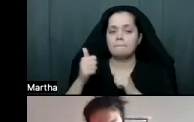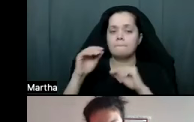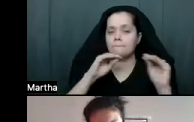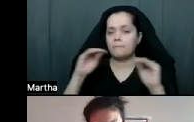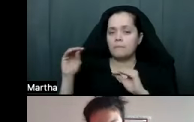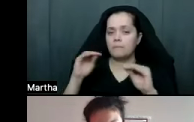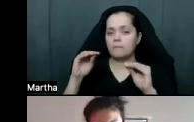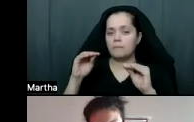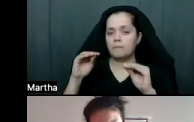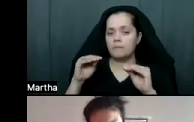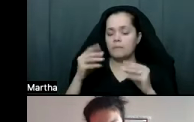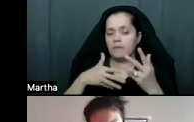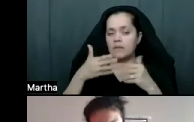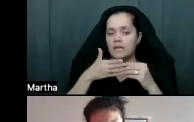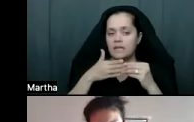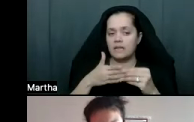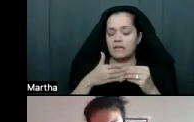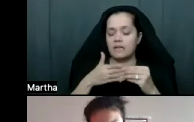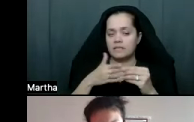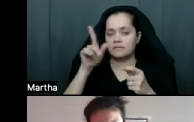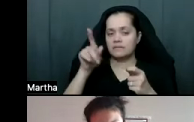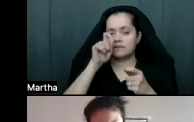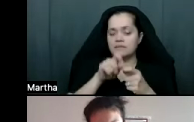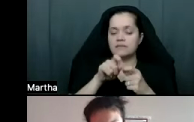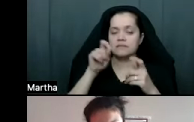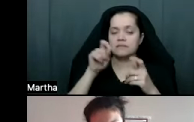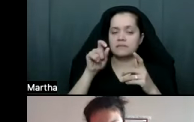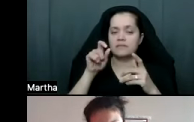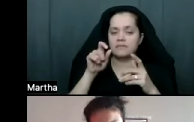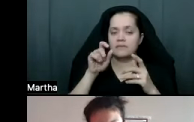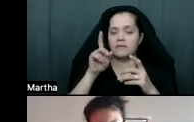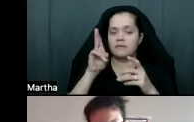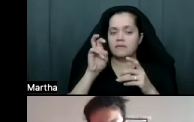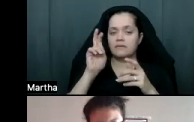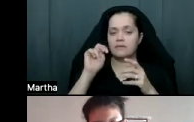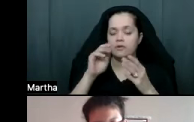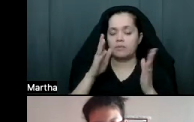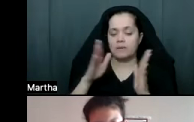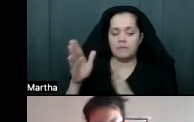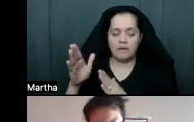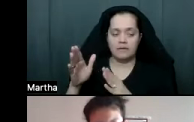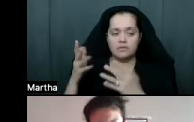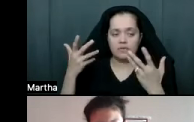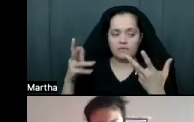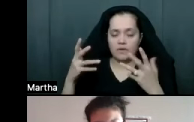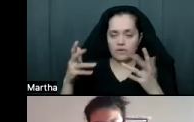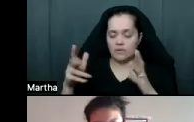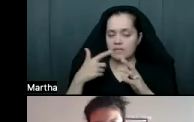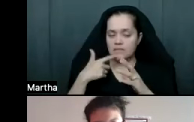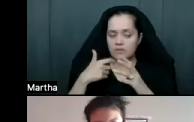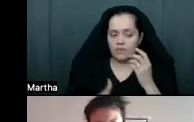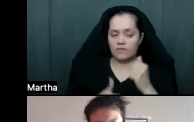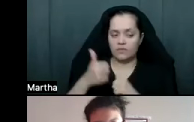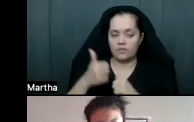society leads to distinctive urban patterns. So I've already contended we have the most